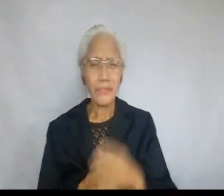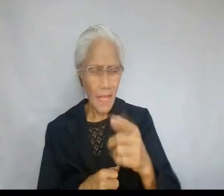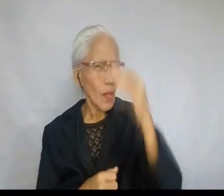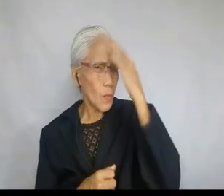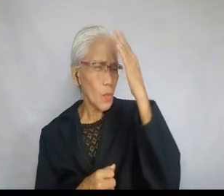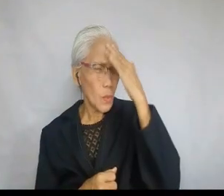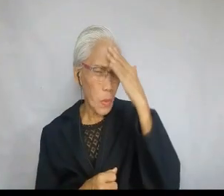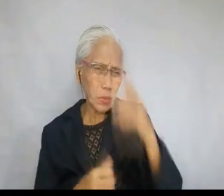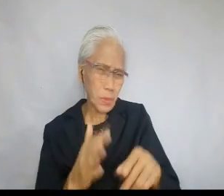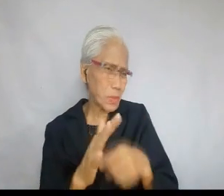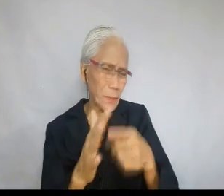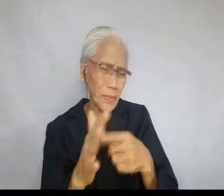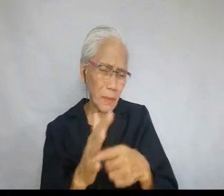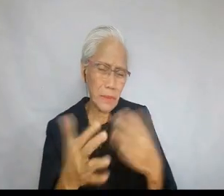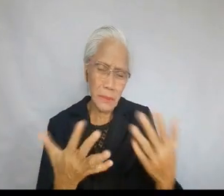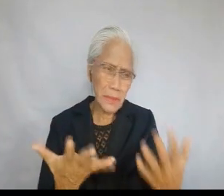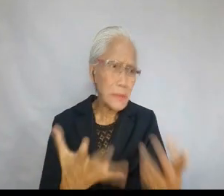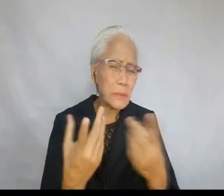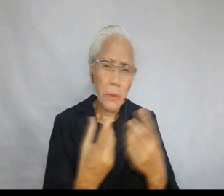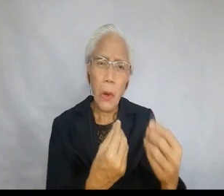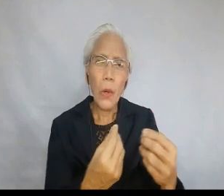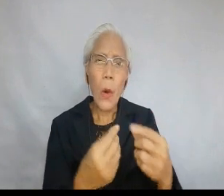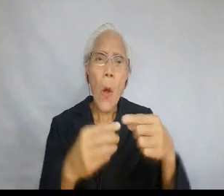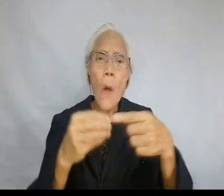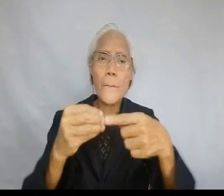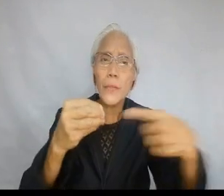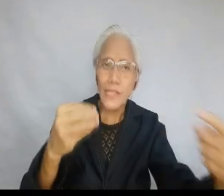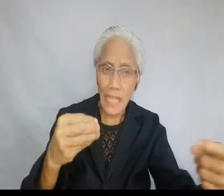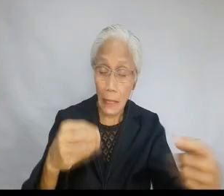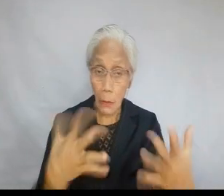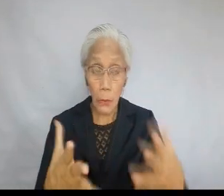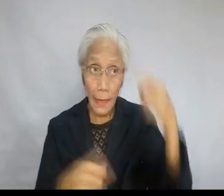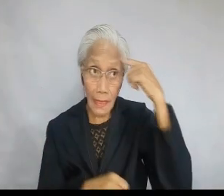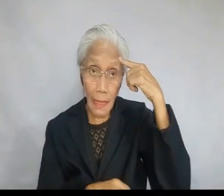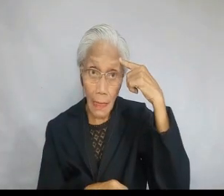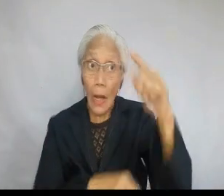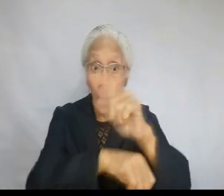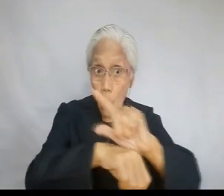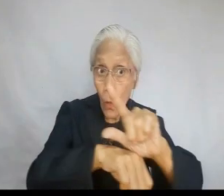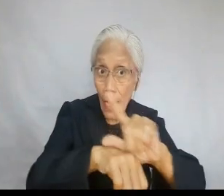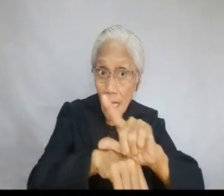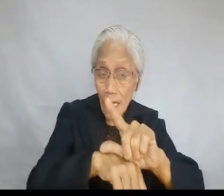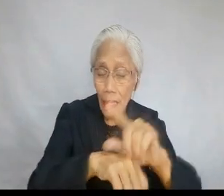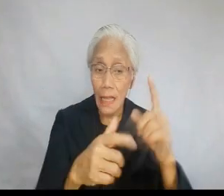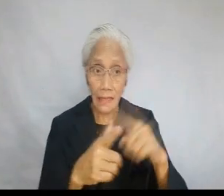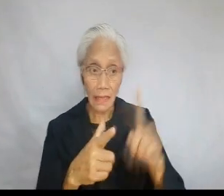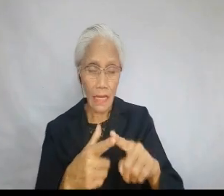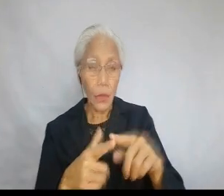locally. You know, we tend to do otherwise, the opposite. We think